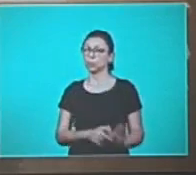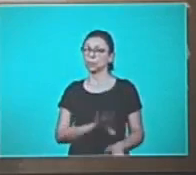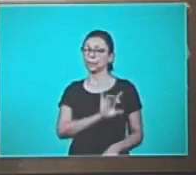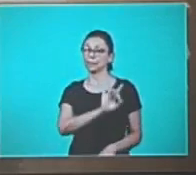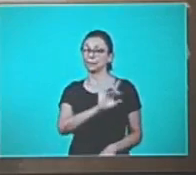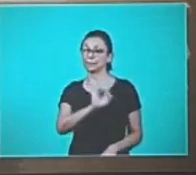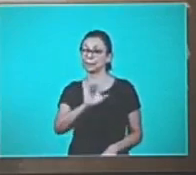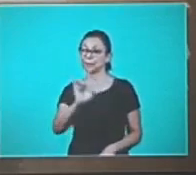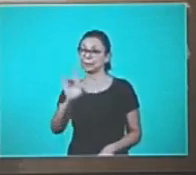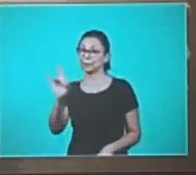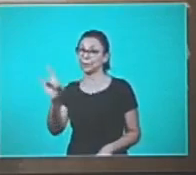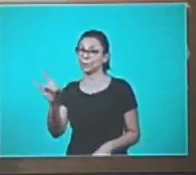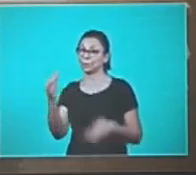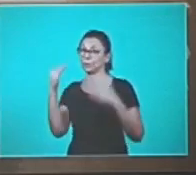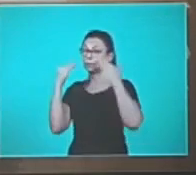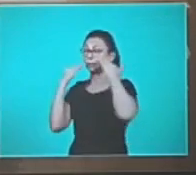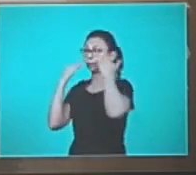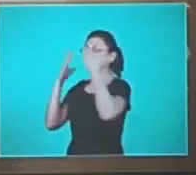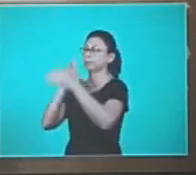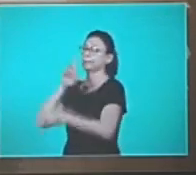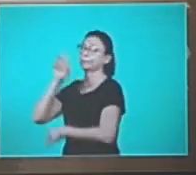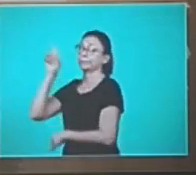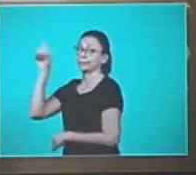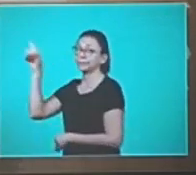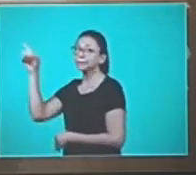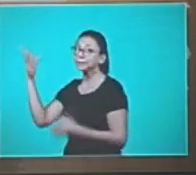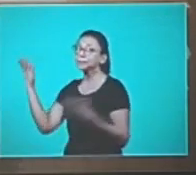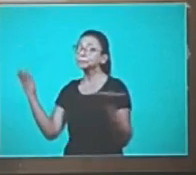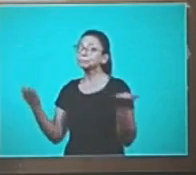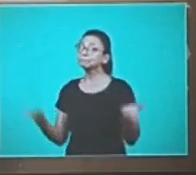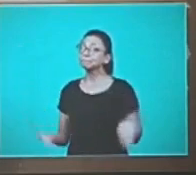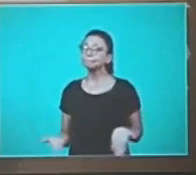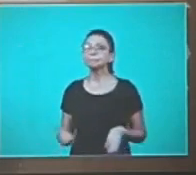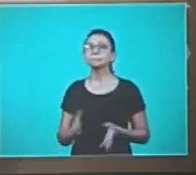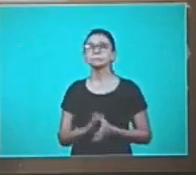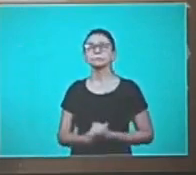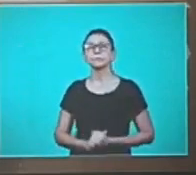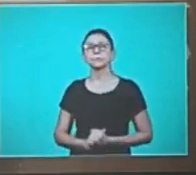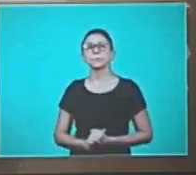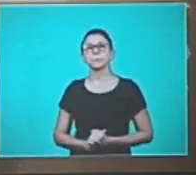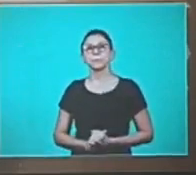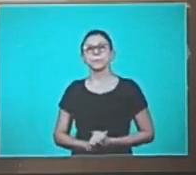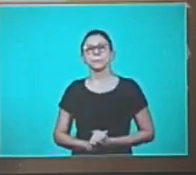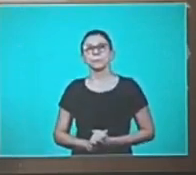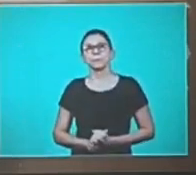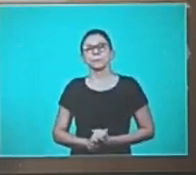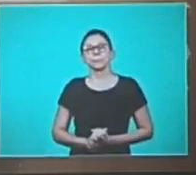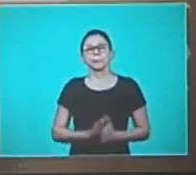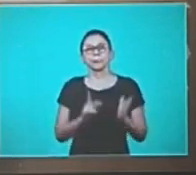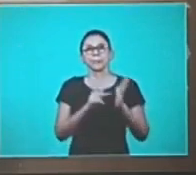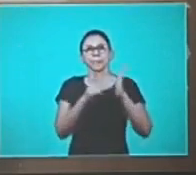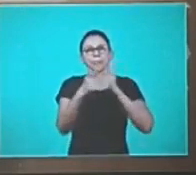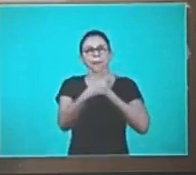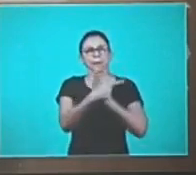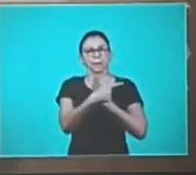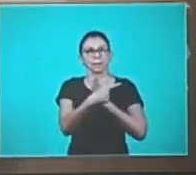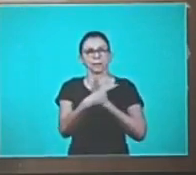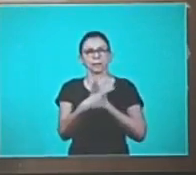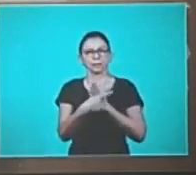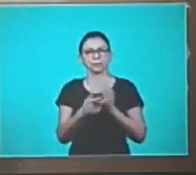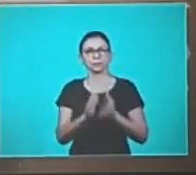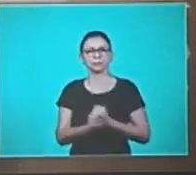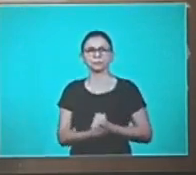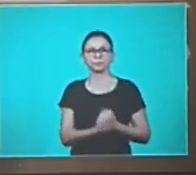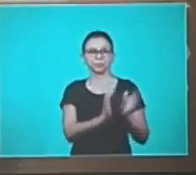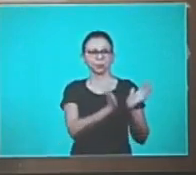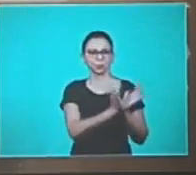account of themselves to the Lord. So, look at the parable of the virgins. The